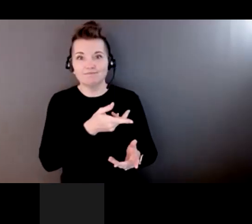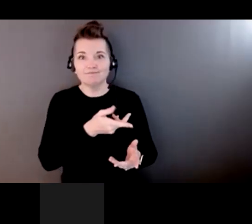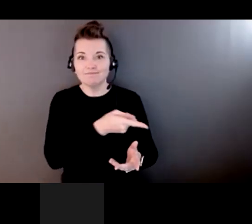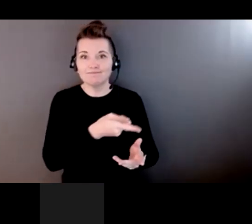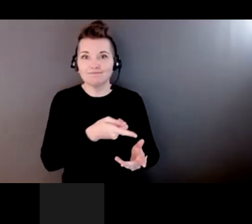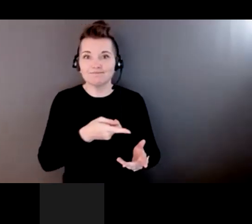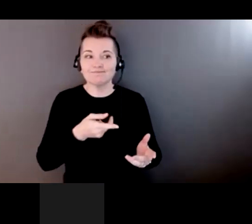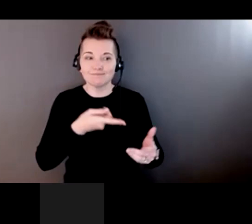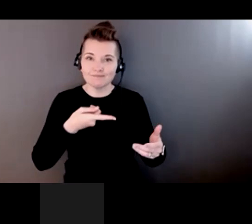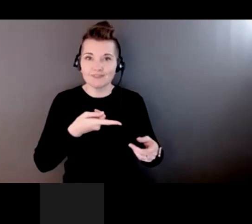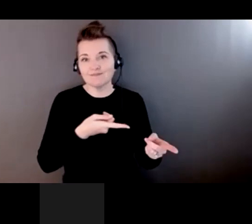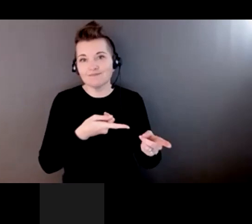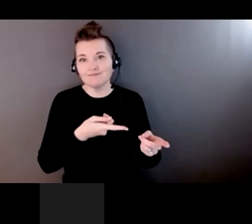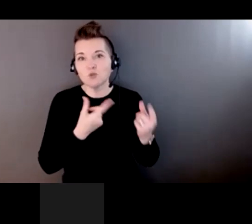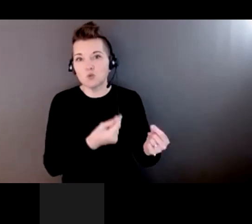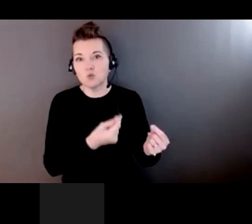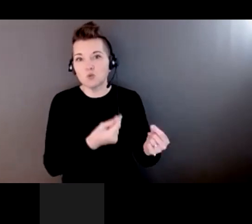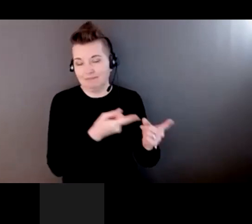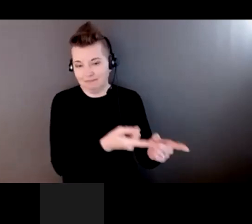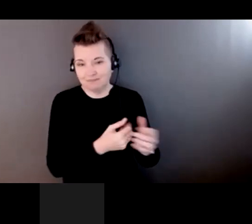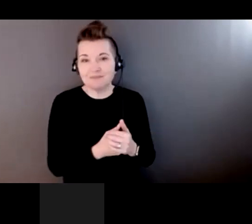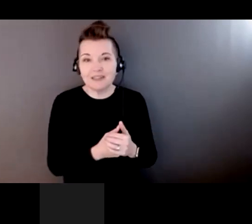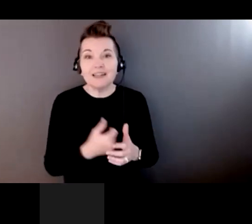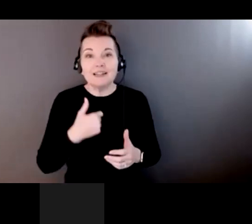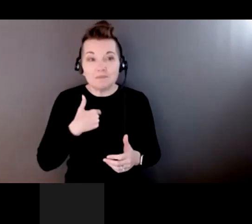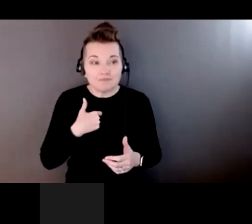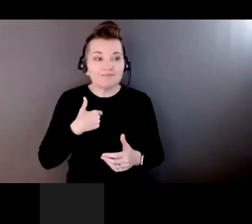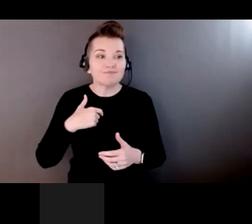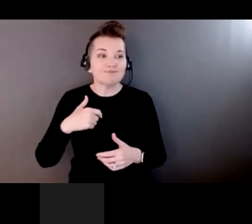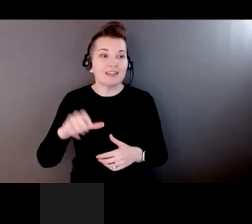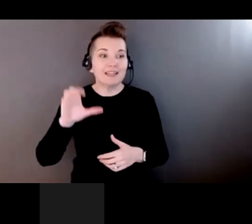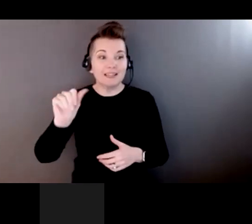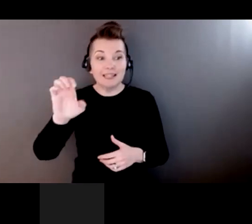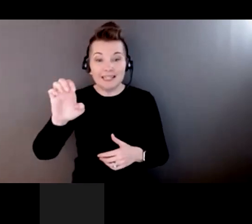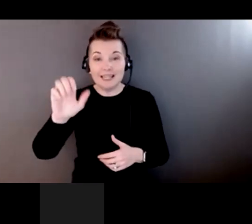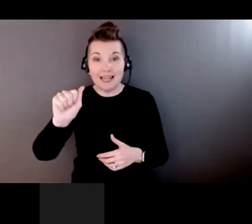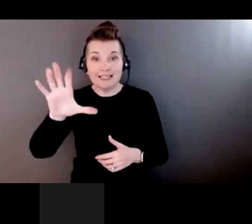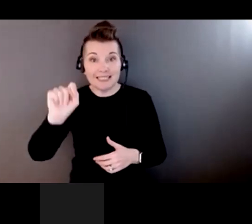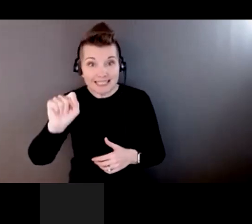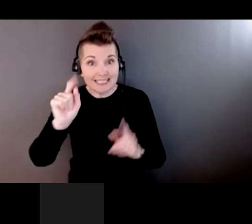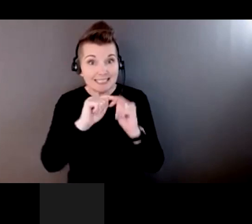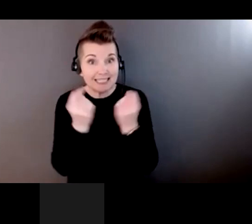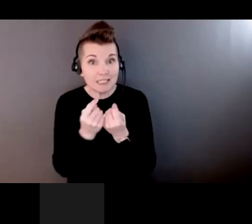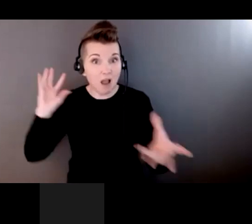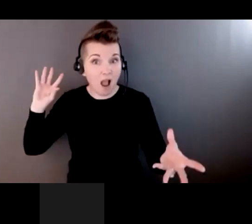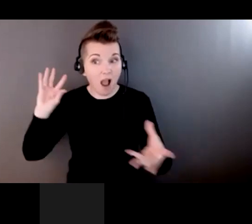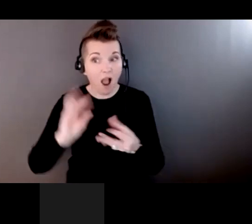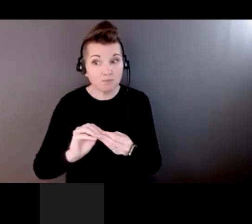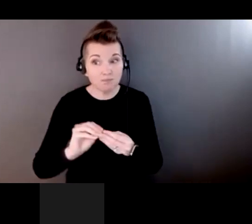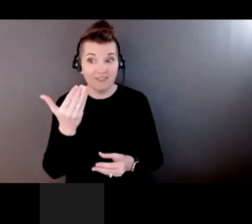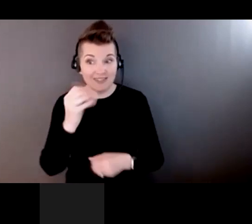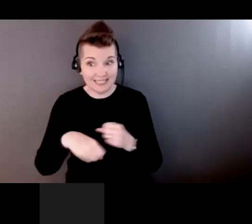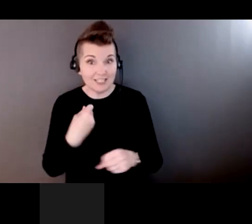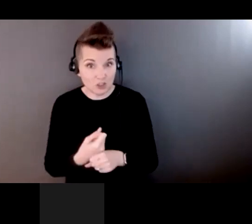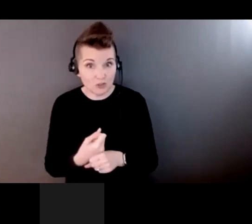a member of the Elder Abuse Consultation Team in Toronto and have been so for over 15 years. I wanted to and